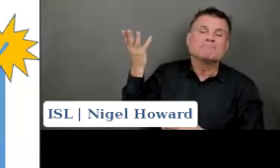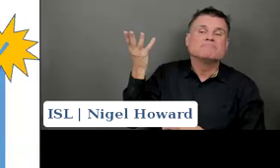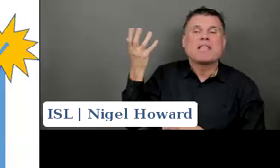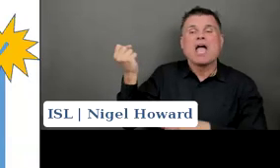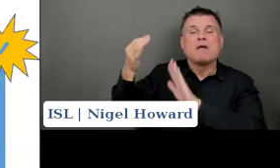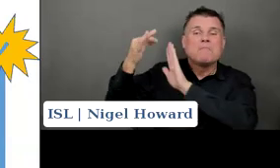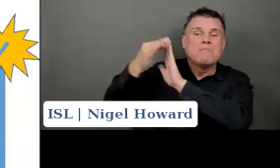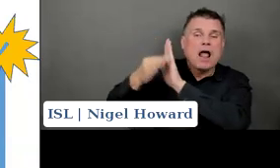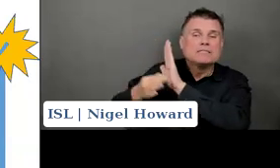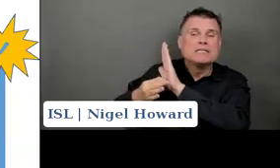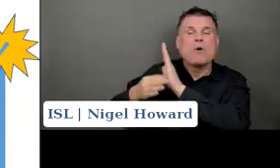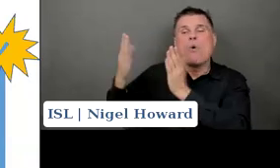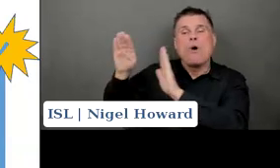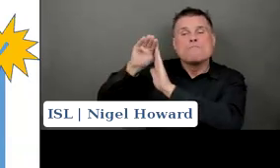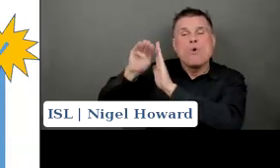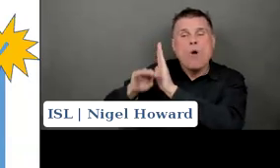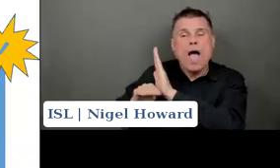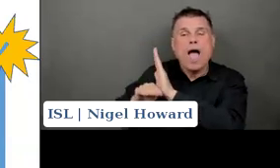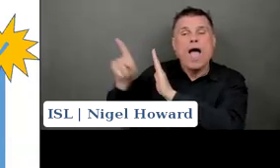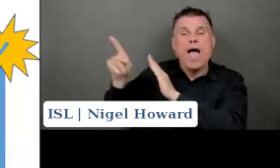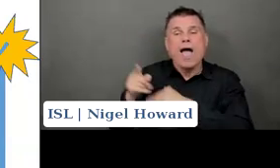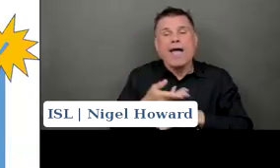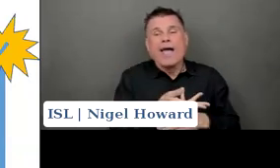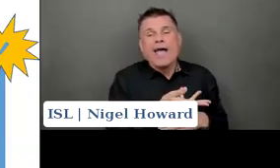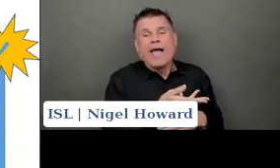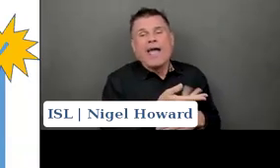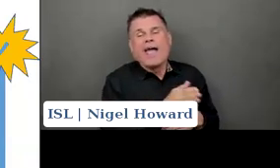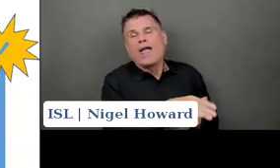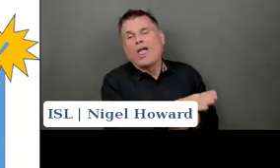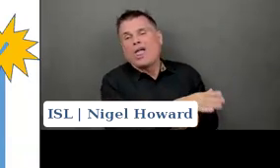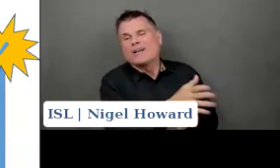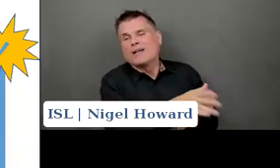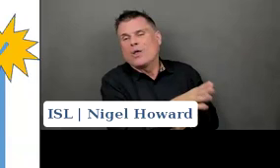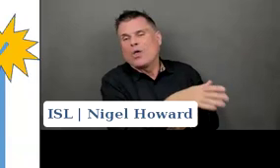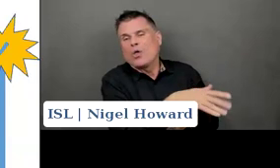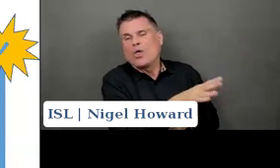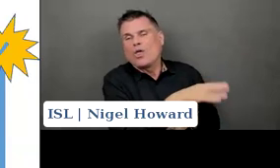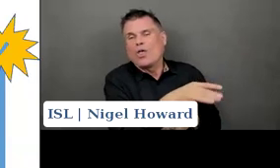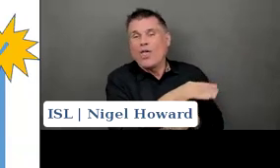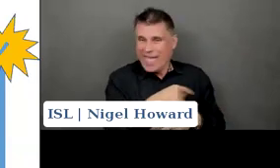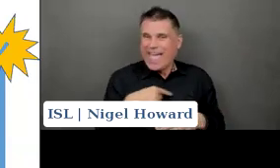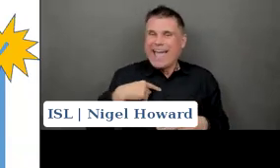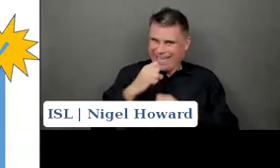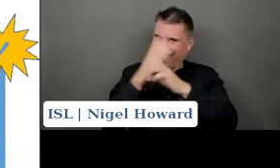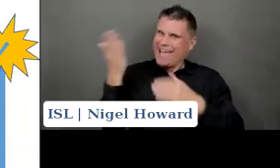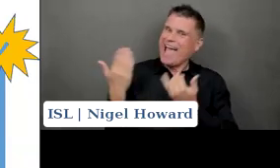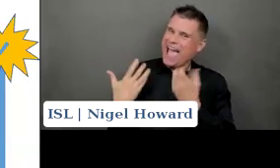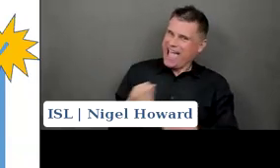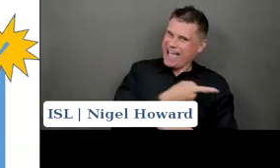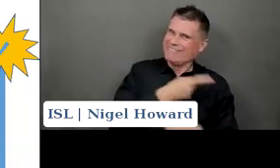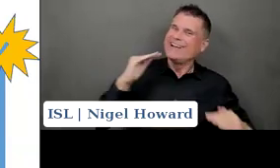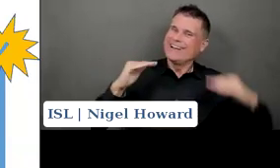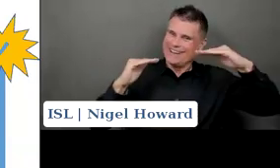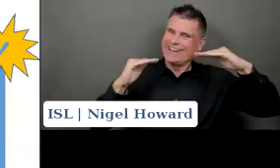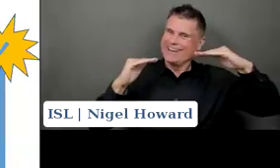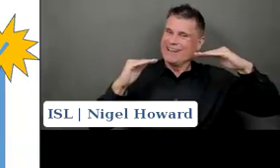some of those traditional views on where and how care and support is undertaken at the community, at the household, and at the family level.